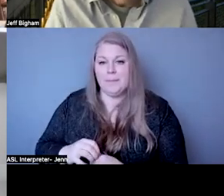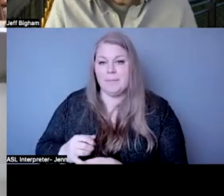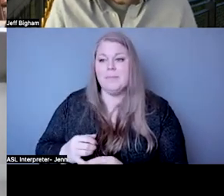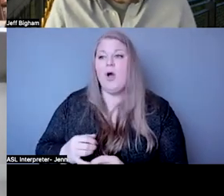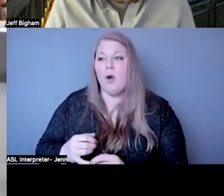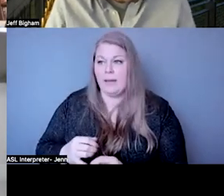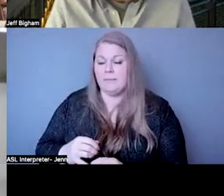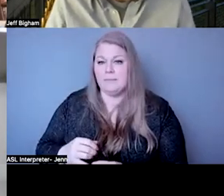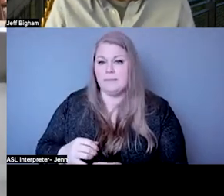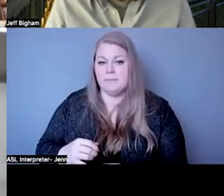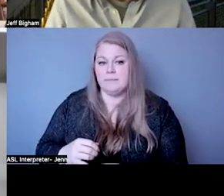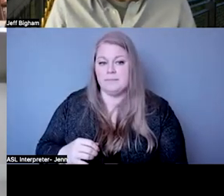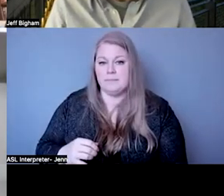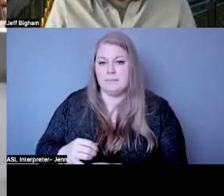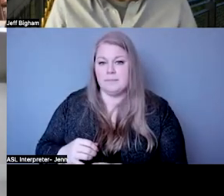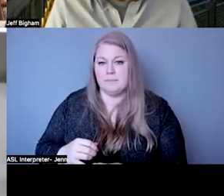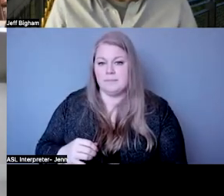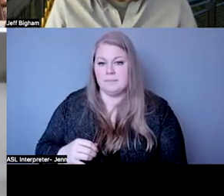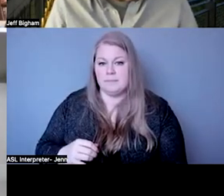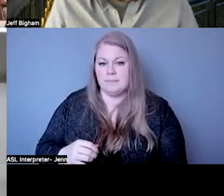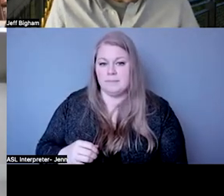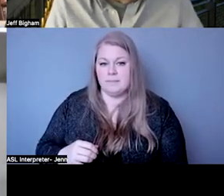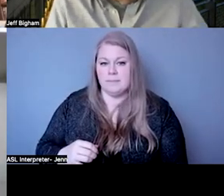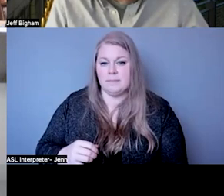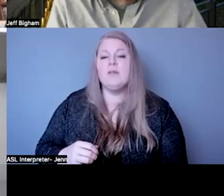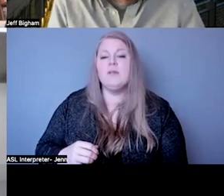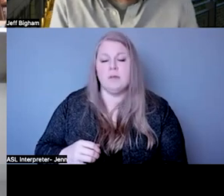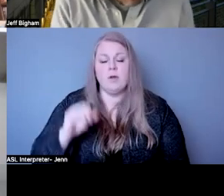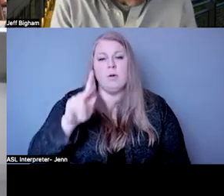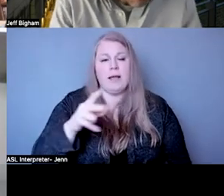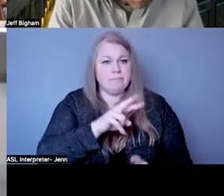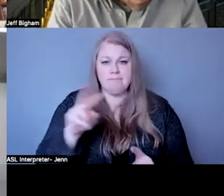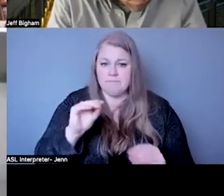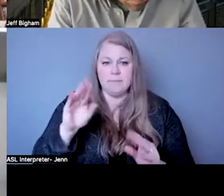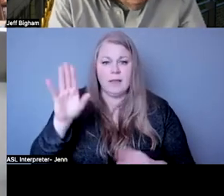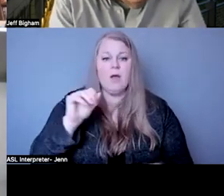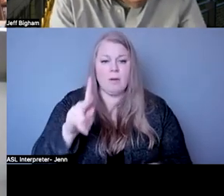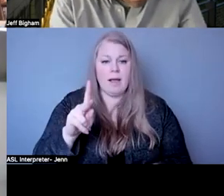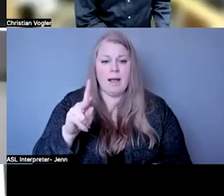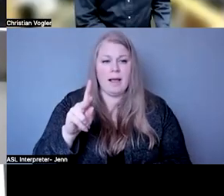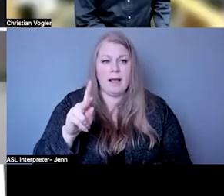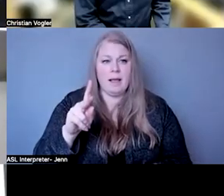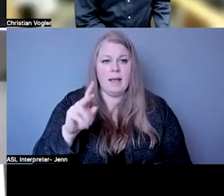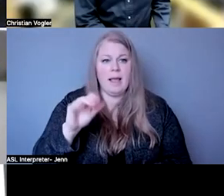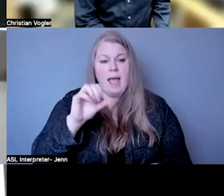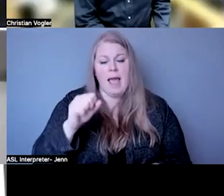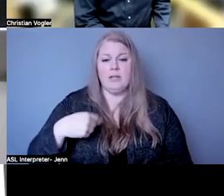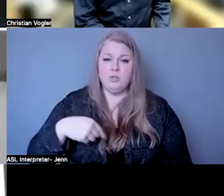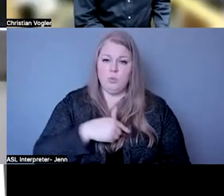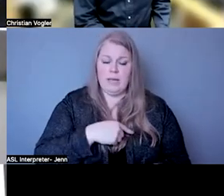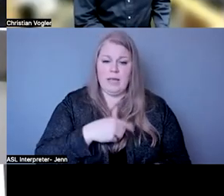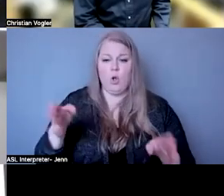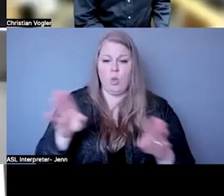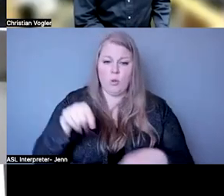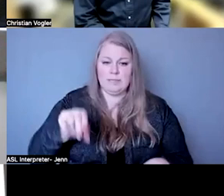Okay, I'm looking back and forth, not seeing a hand. One thing to again, as we close this